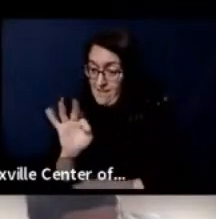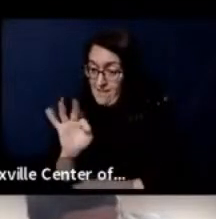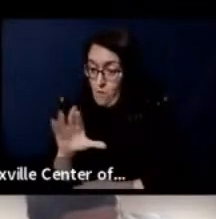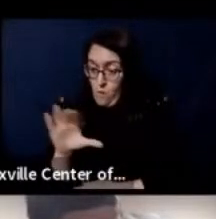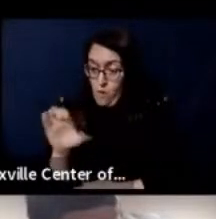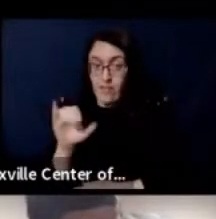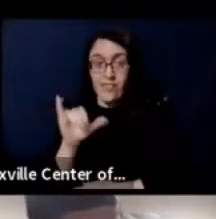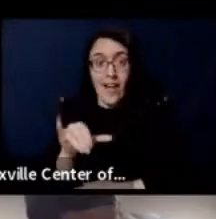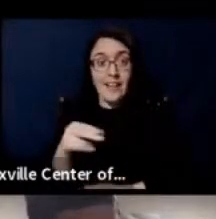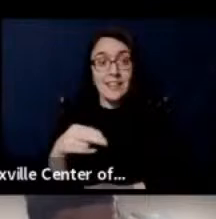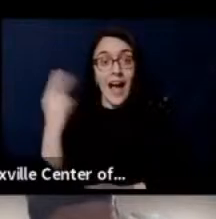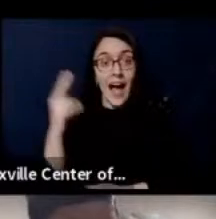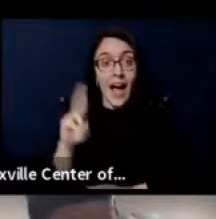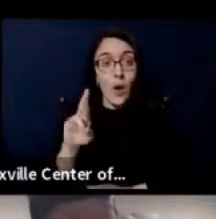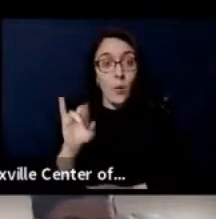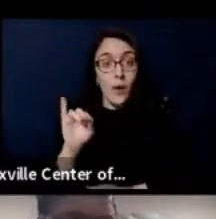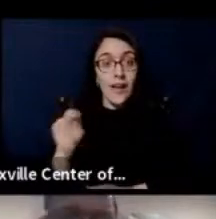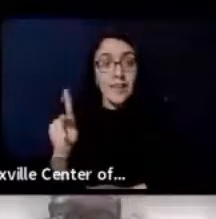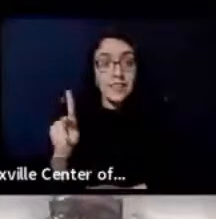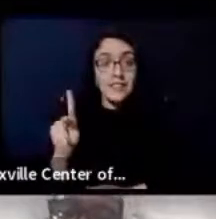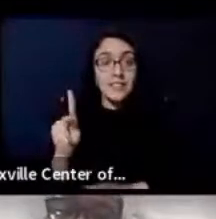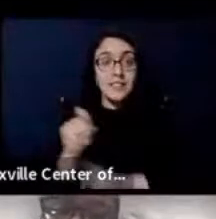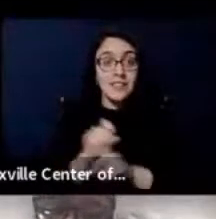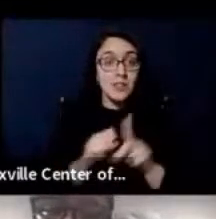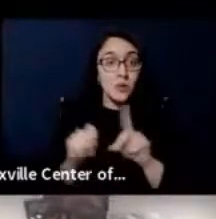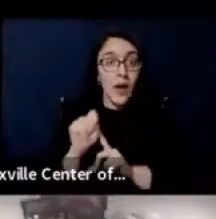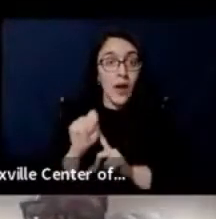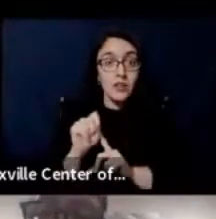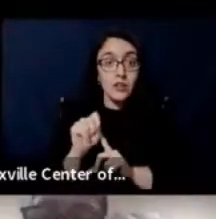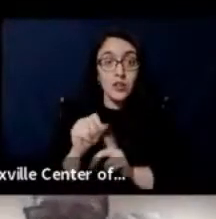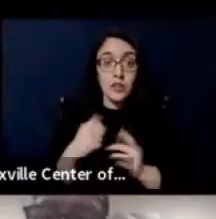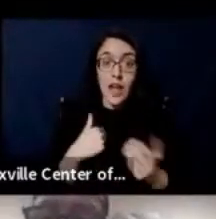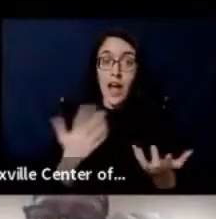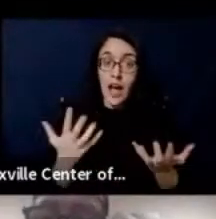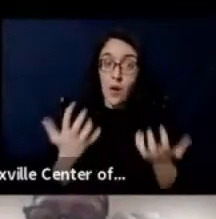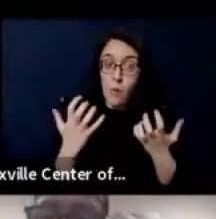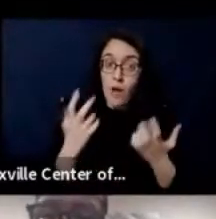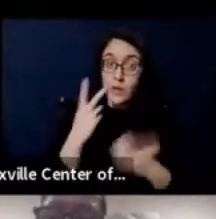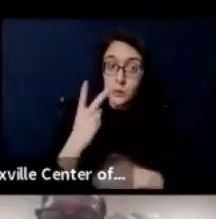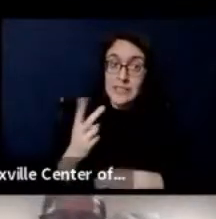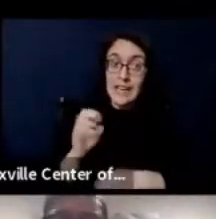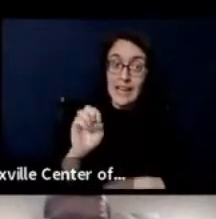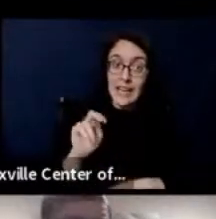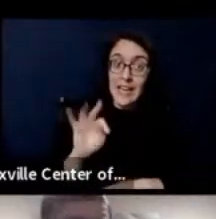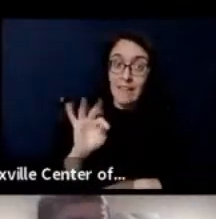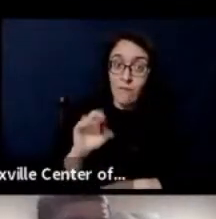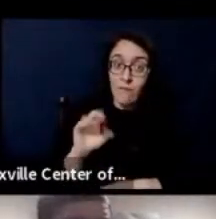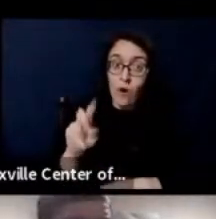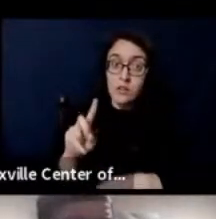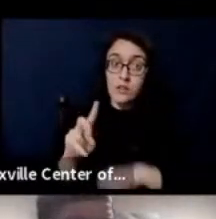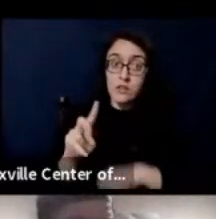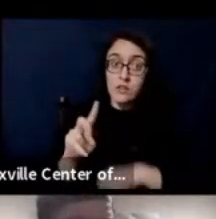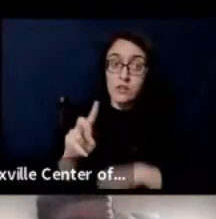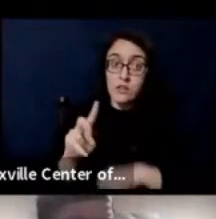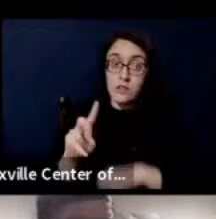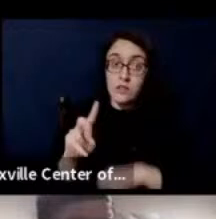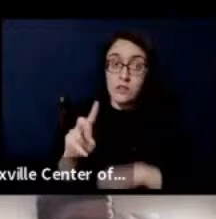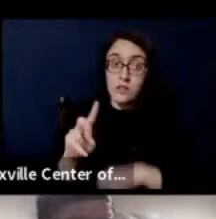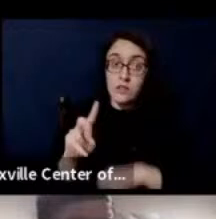risk situations, and they don't fall in the exceptions, then yeah, I would like to see it enforced. But we're not going to be taking